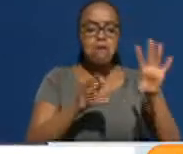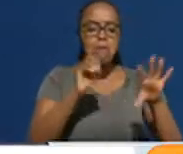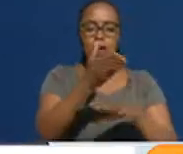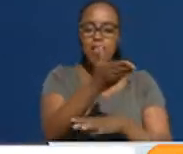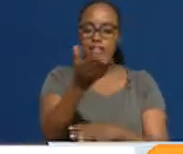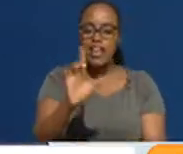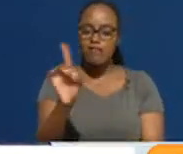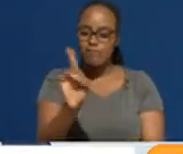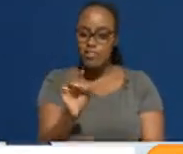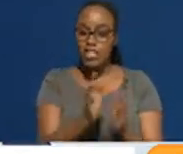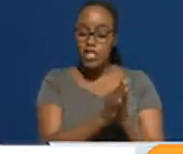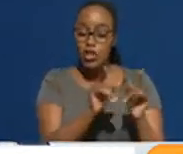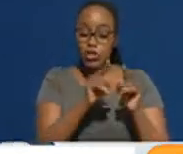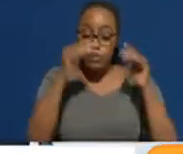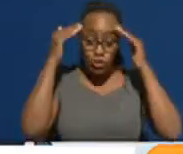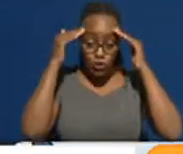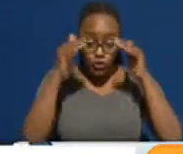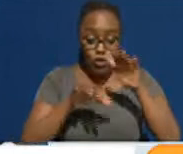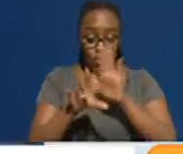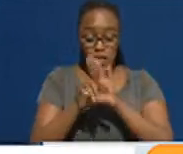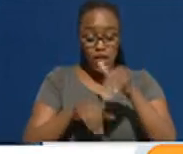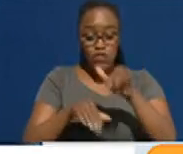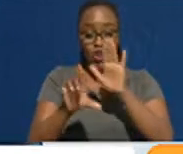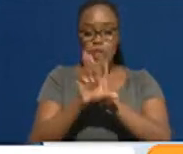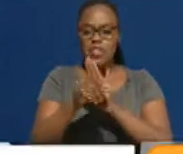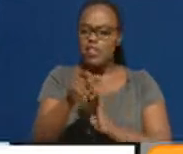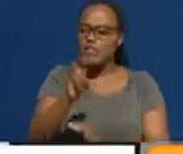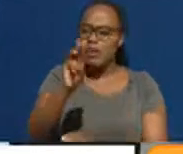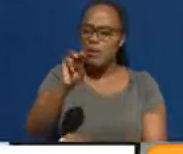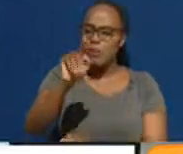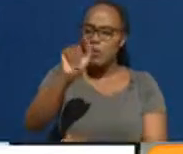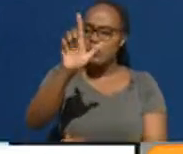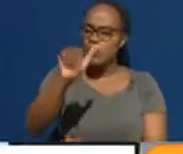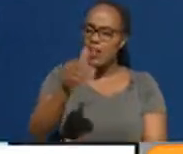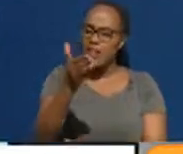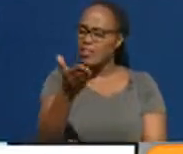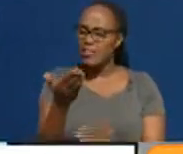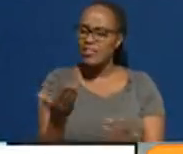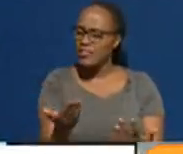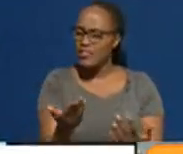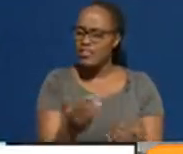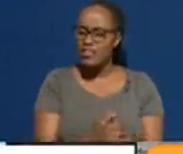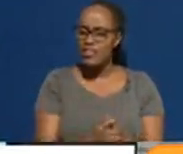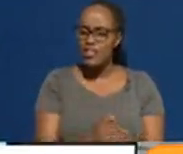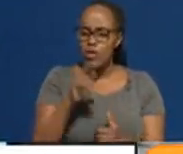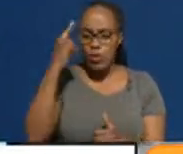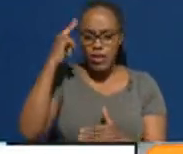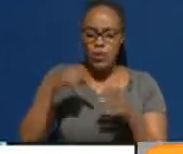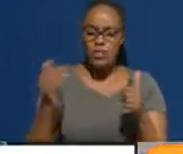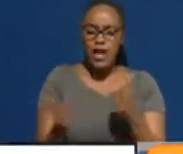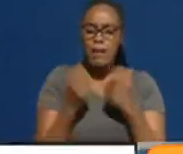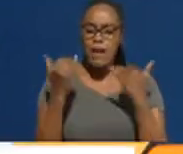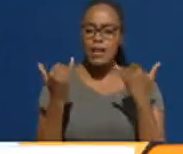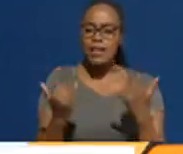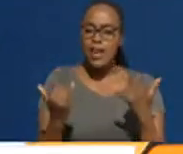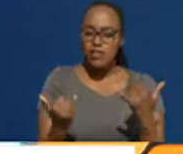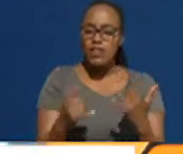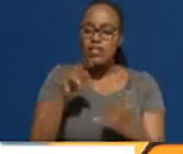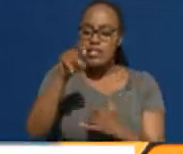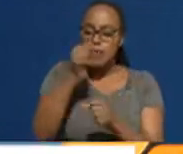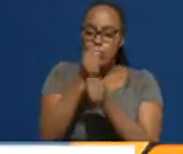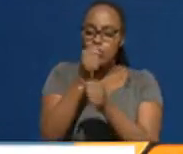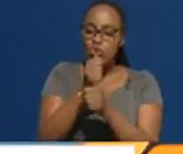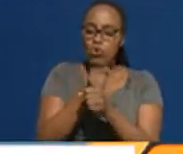center, and that they just look at the law and follow the law. Mutula, on the back of that, what do you think is going on right now? What should they